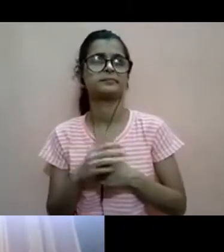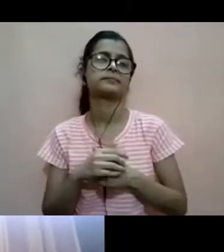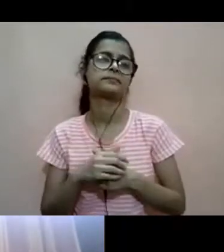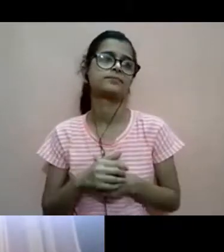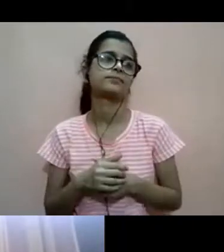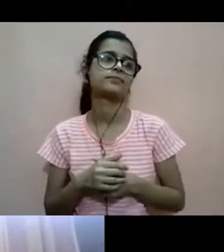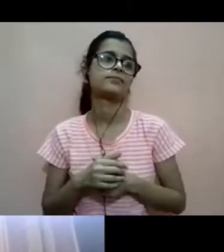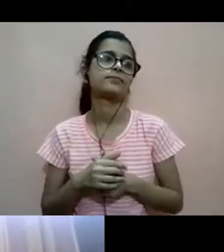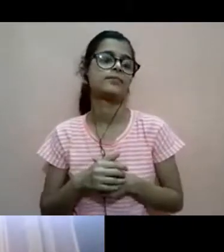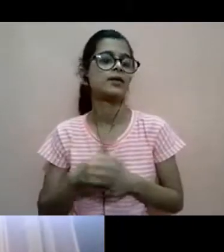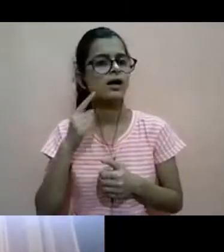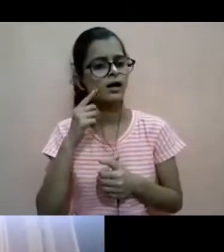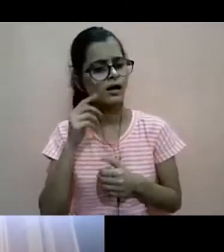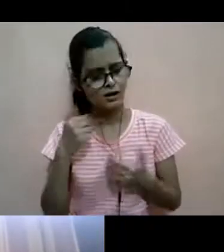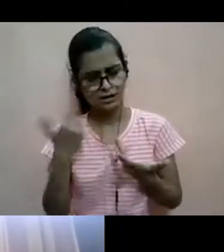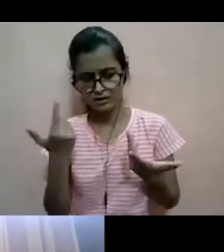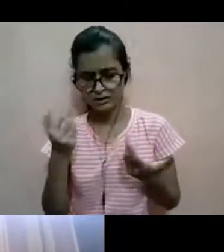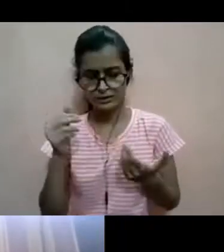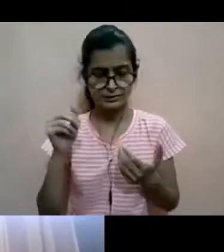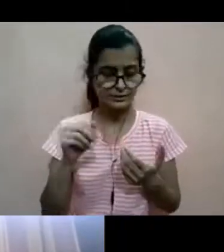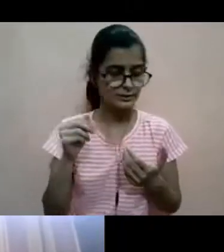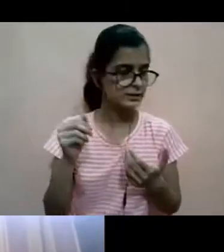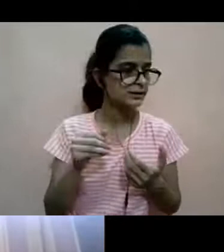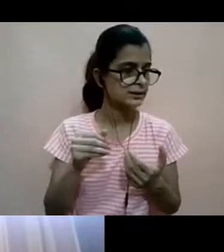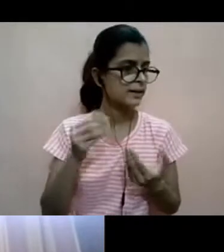I may be more